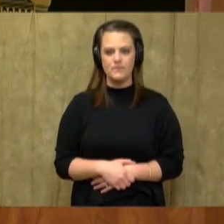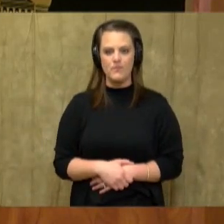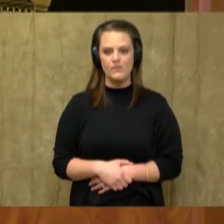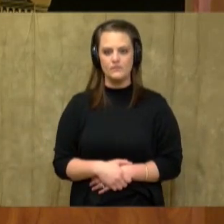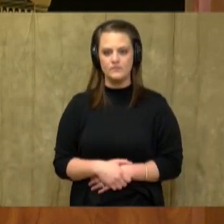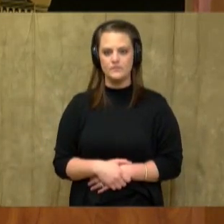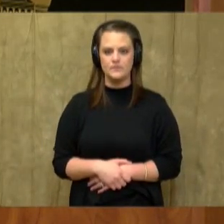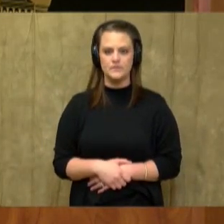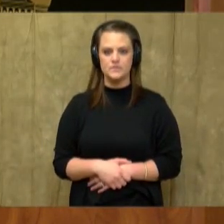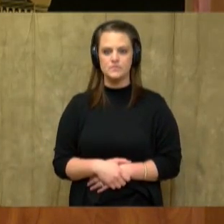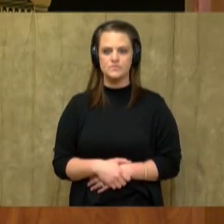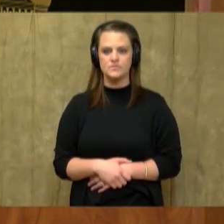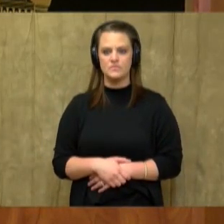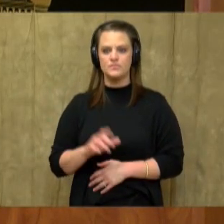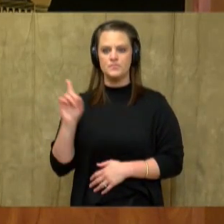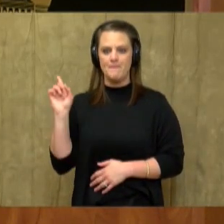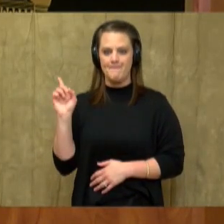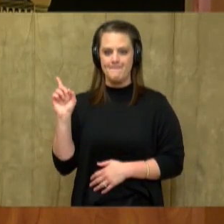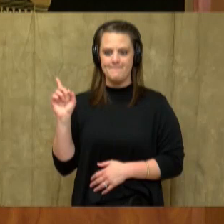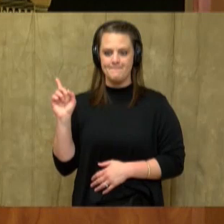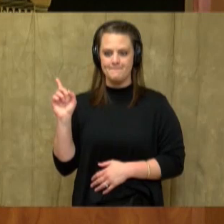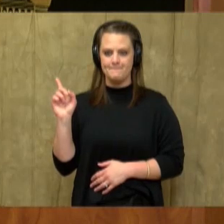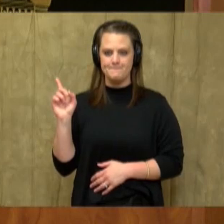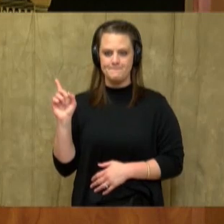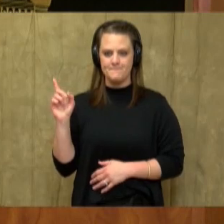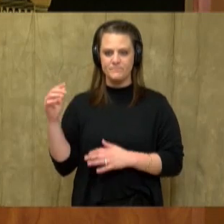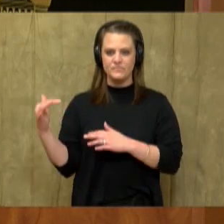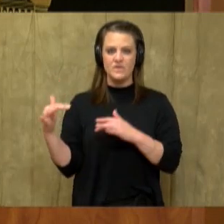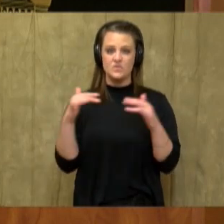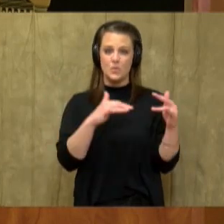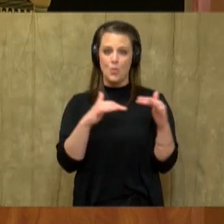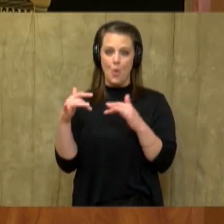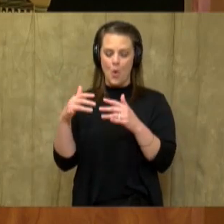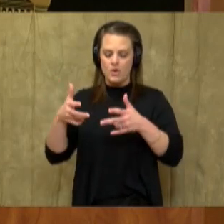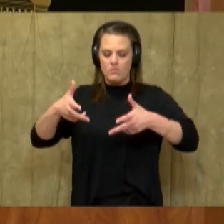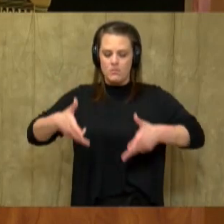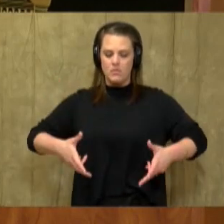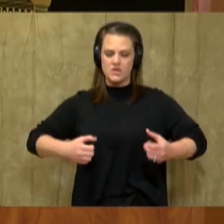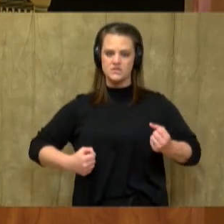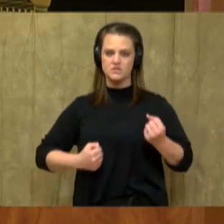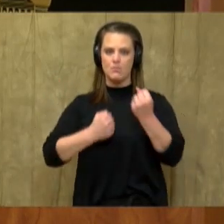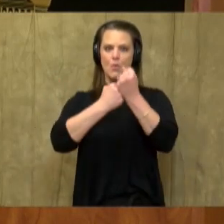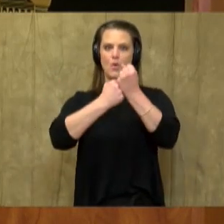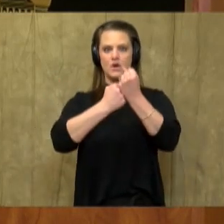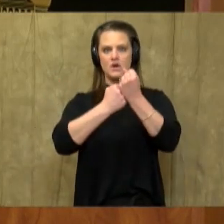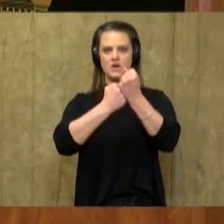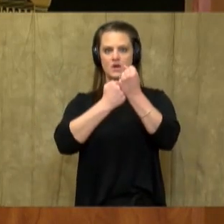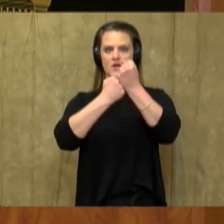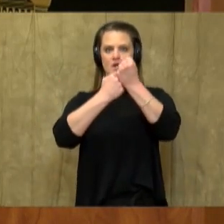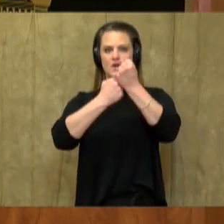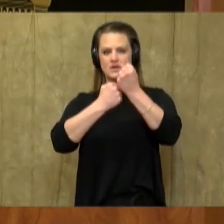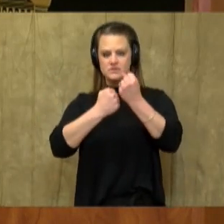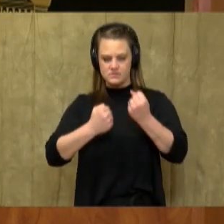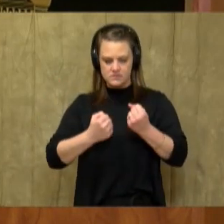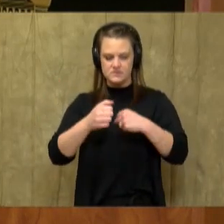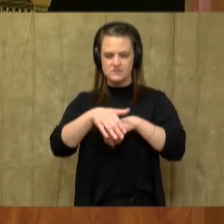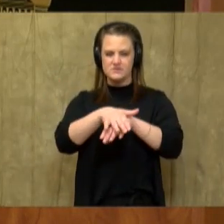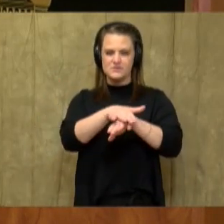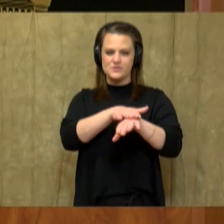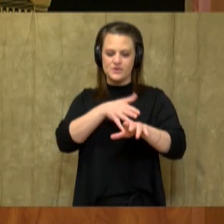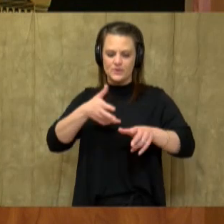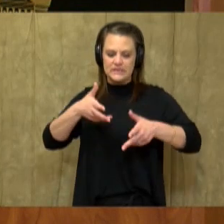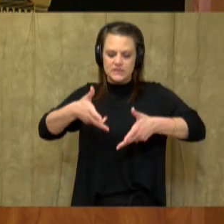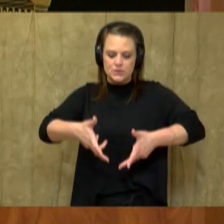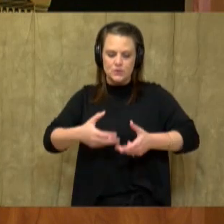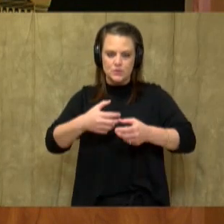This next slide deals with the war losing support. So Americans over time are slowly beginning to start to